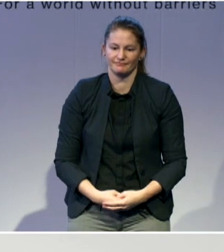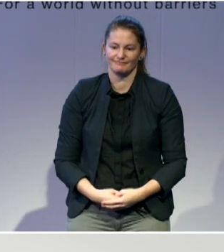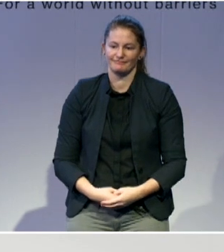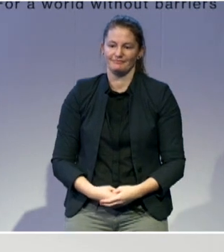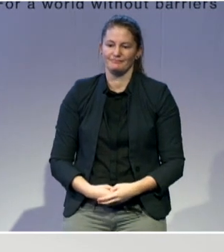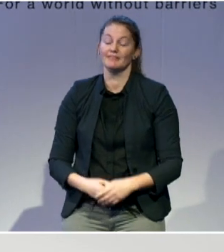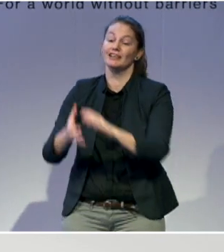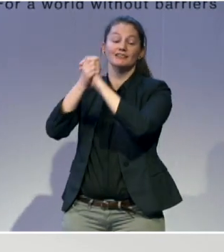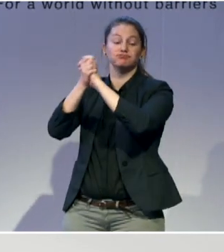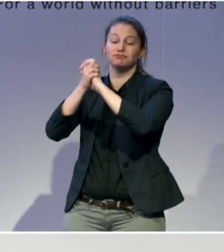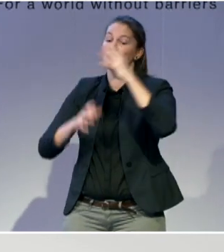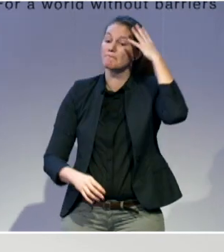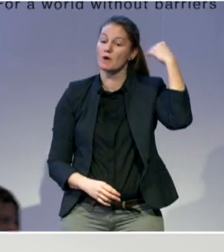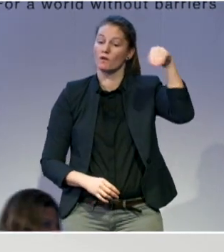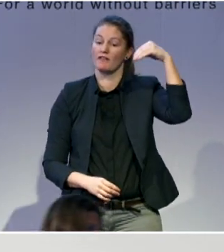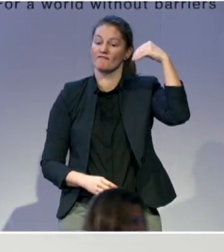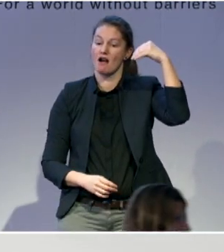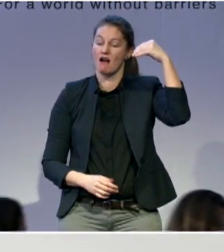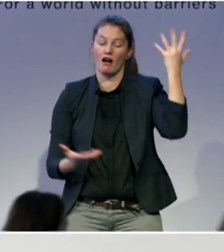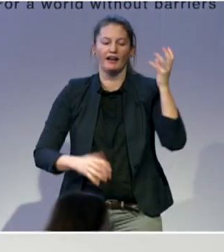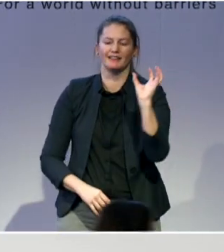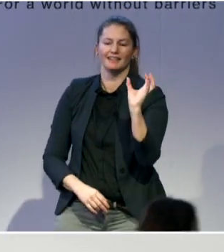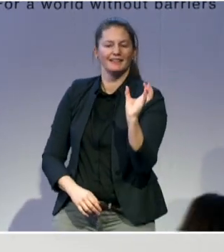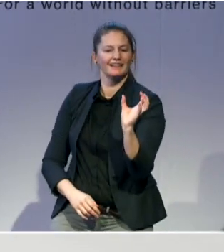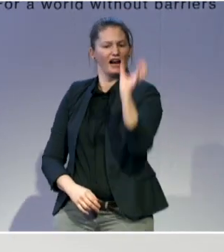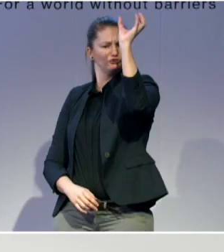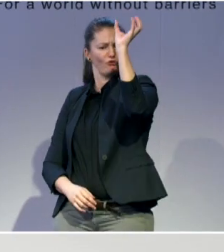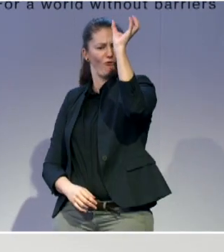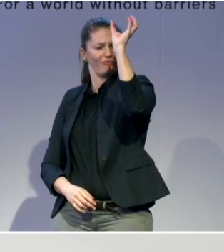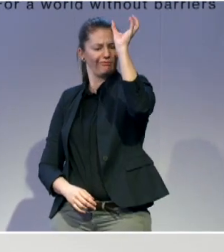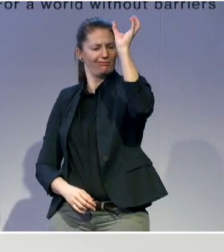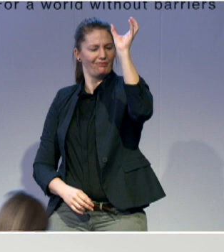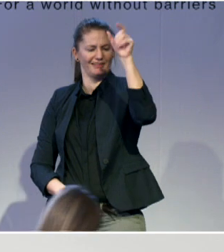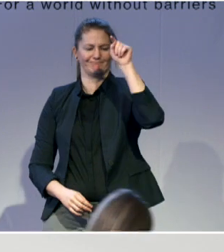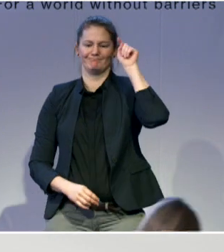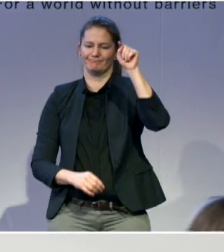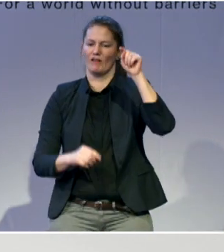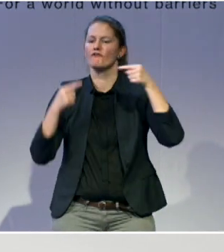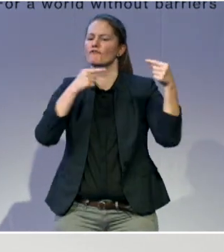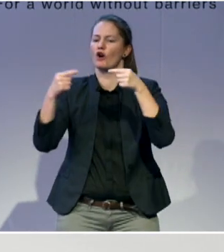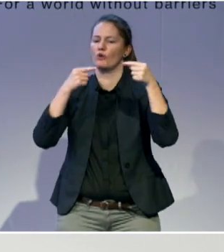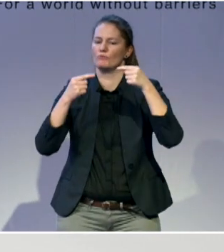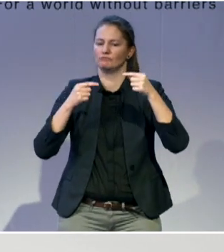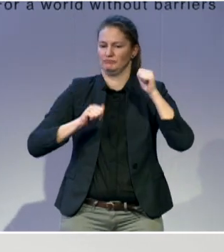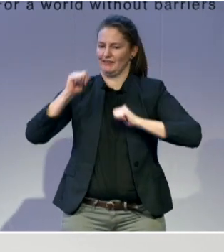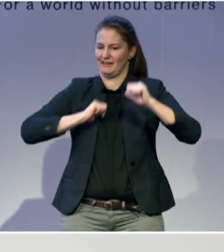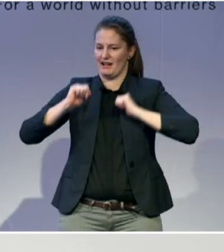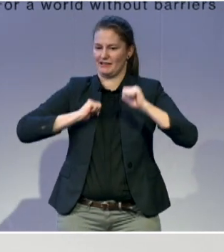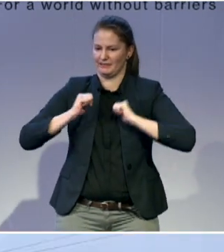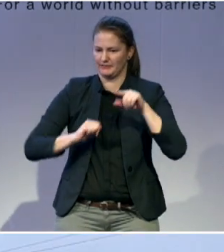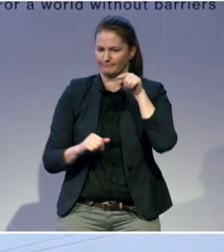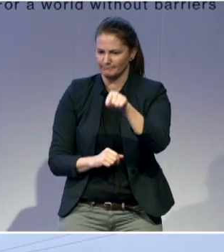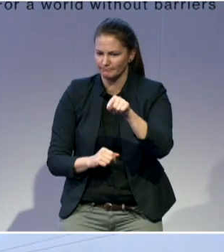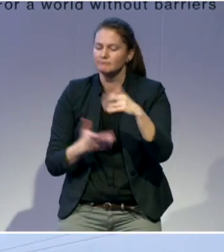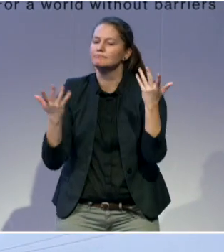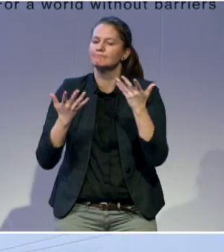Congratulations to Keystone Moldova and their Forum Theatre program. Since 2012, Keystone Moldova has